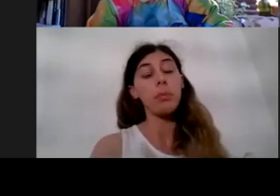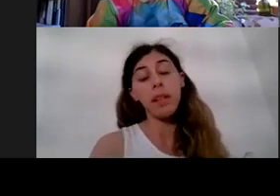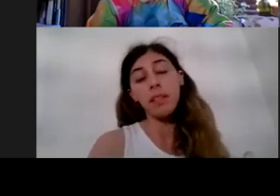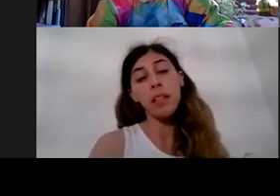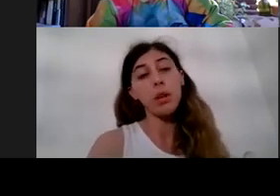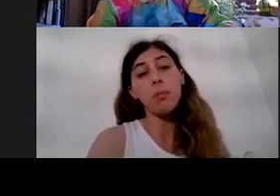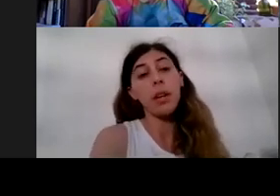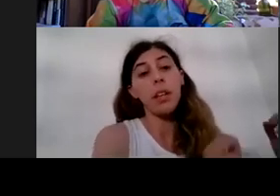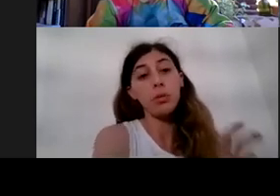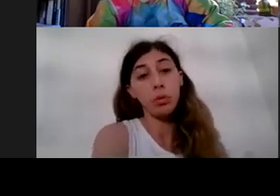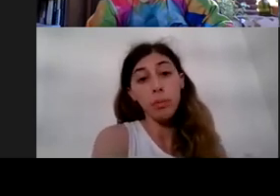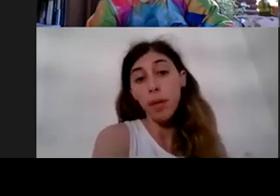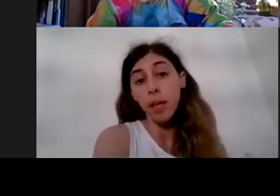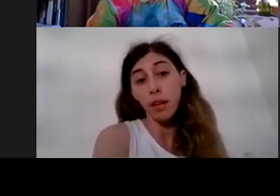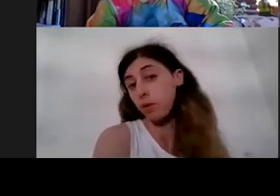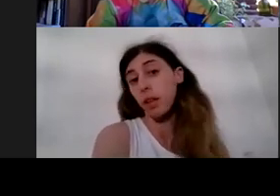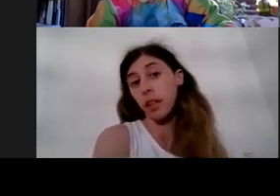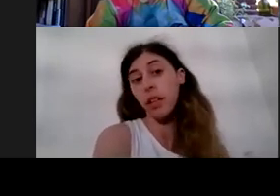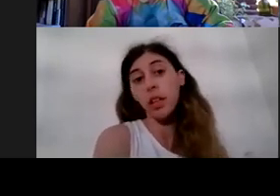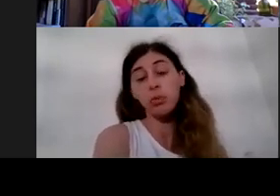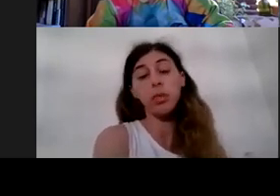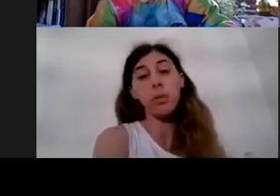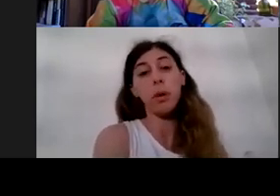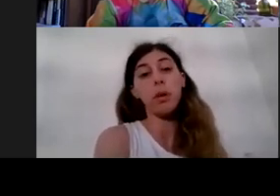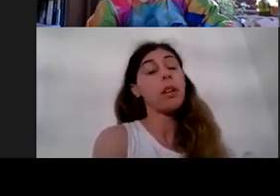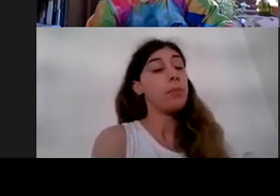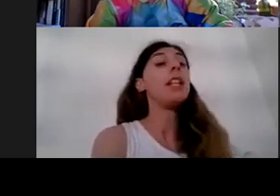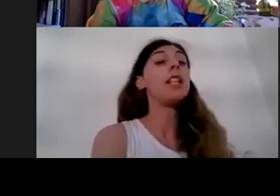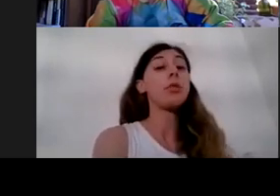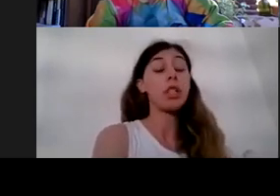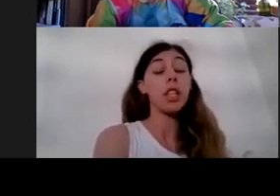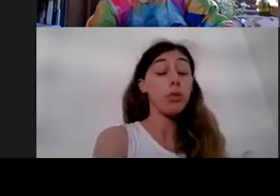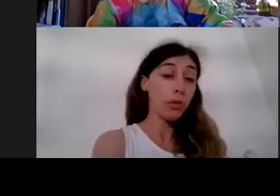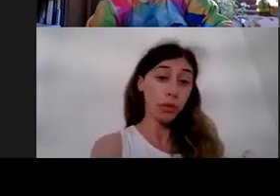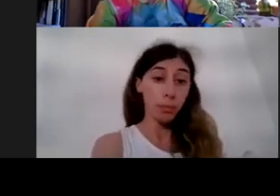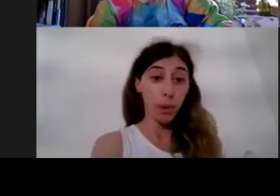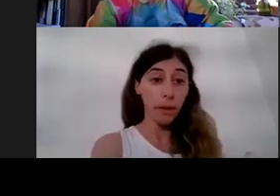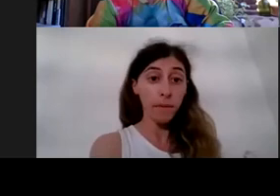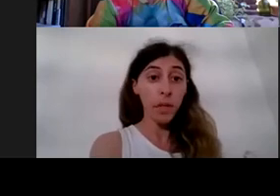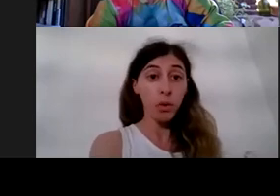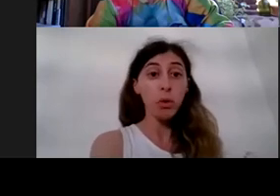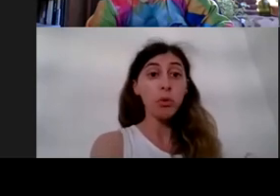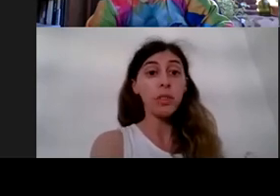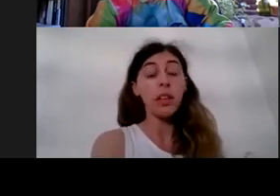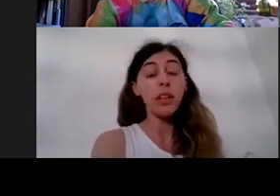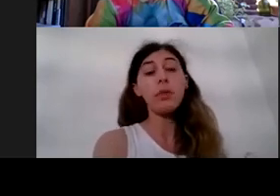if someone requires a specific procedure, a gender